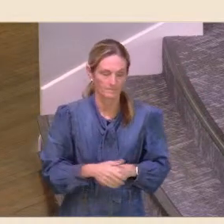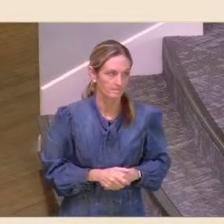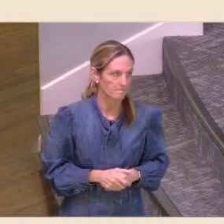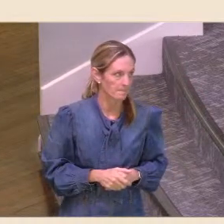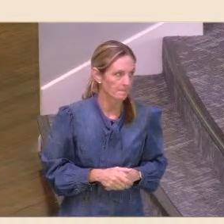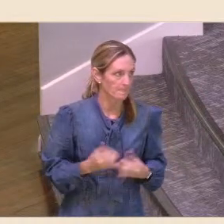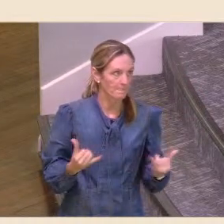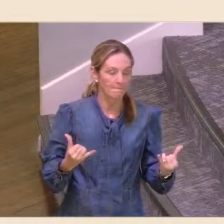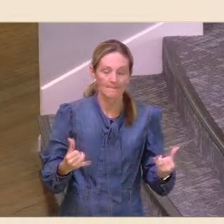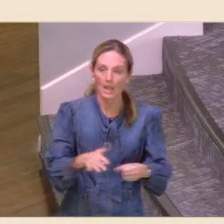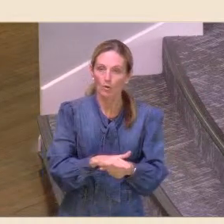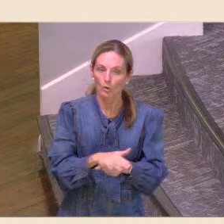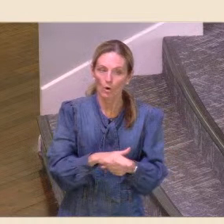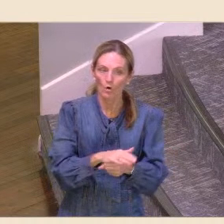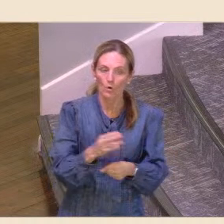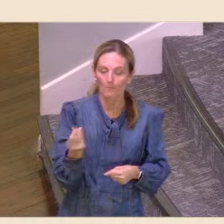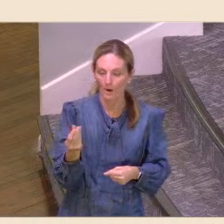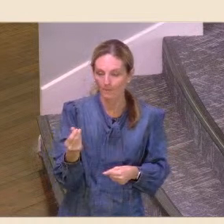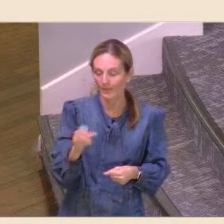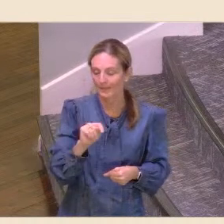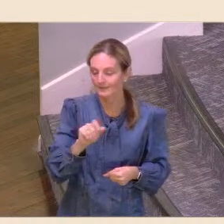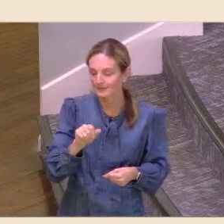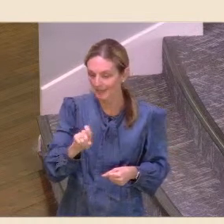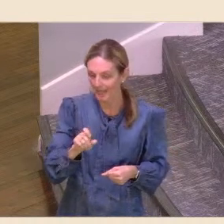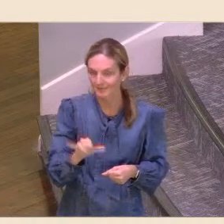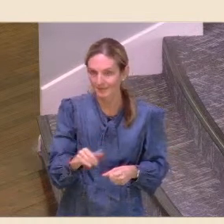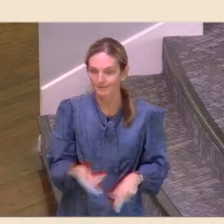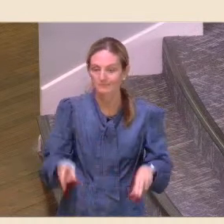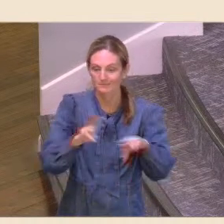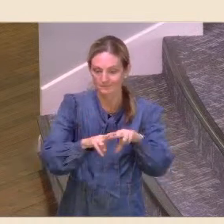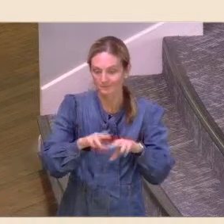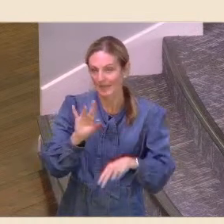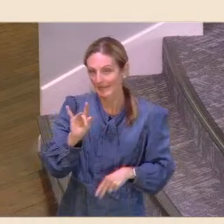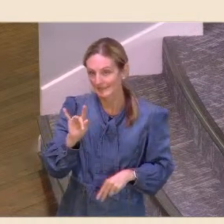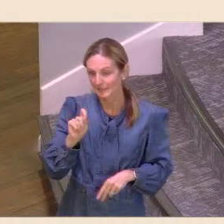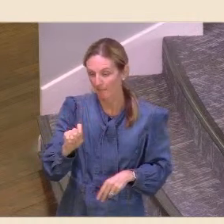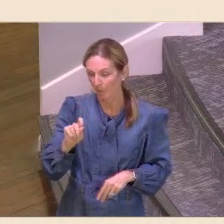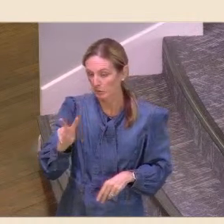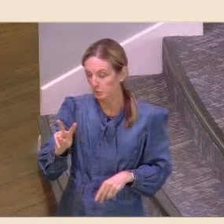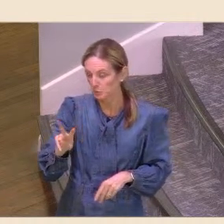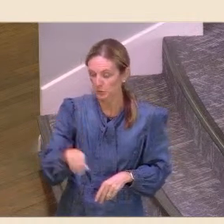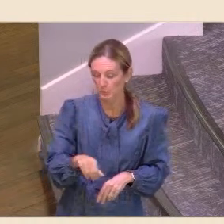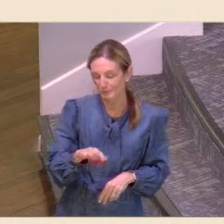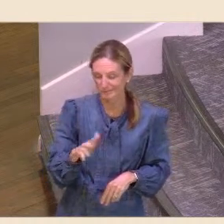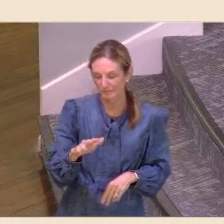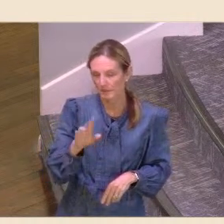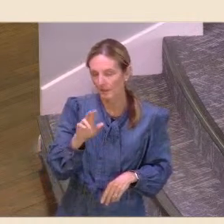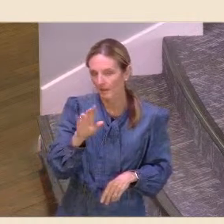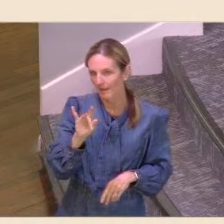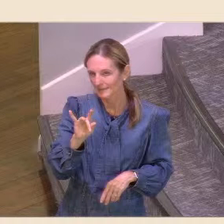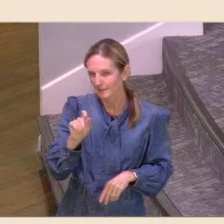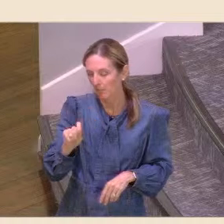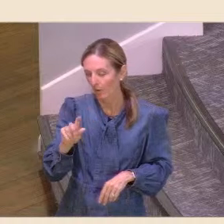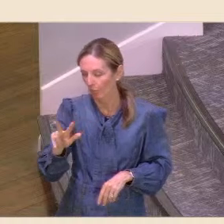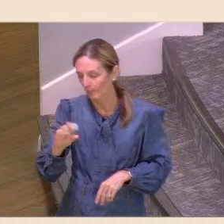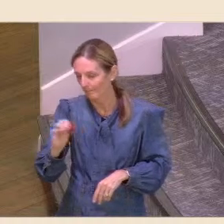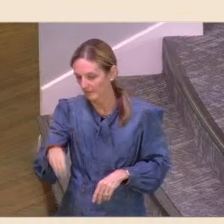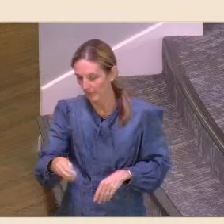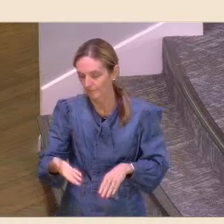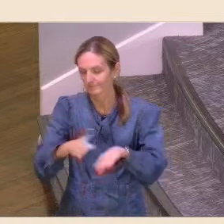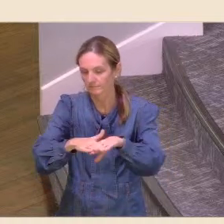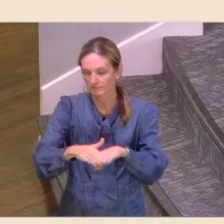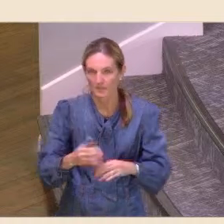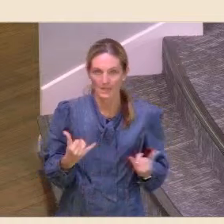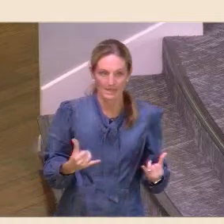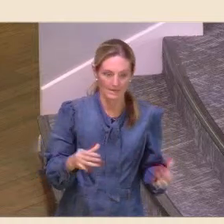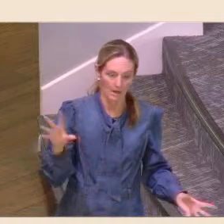Our local property tax digest, it has grown by 18.2 to 18.3%. The gross